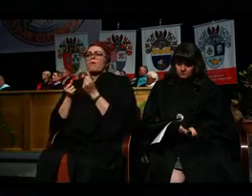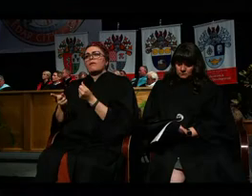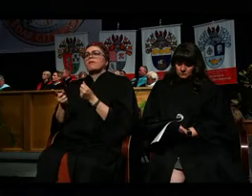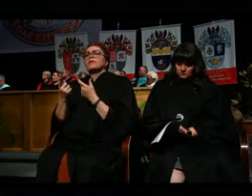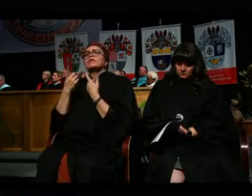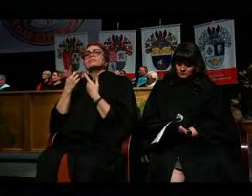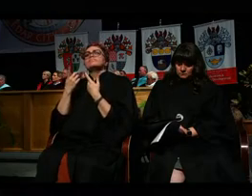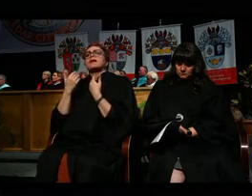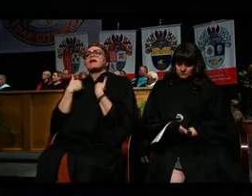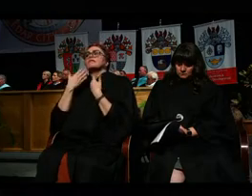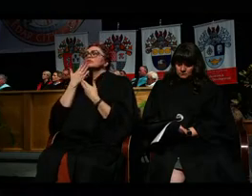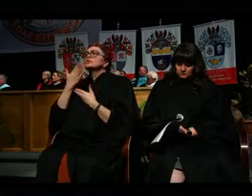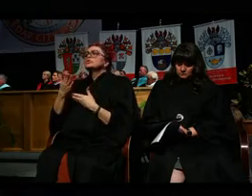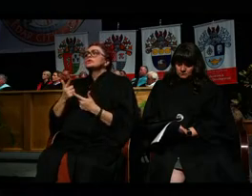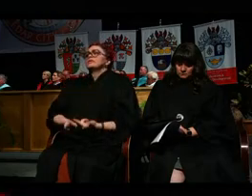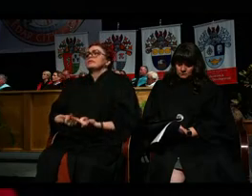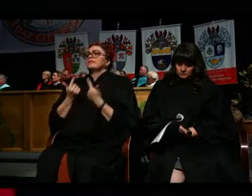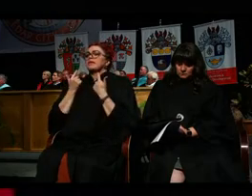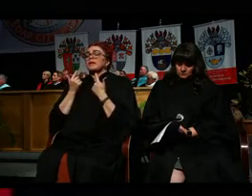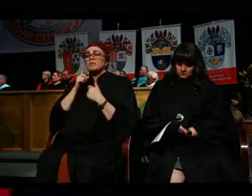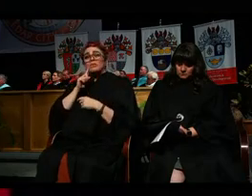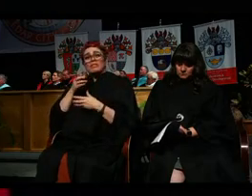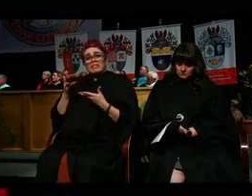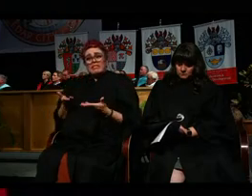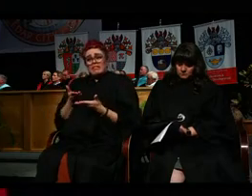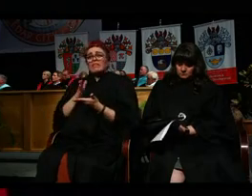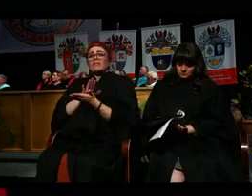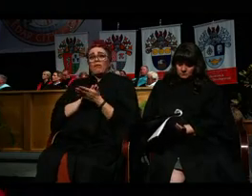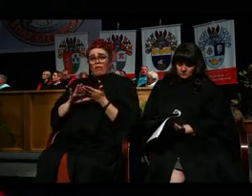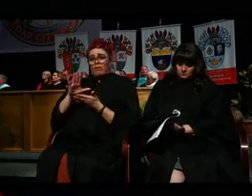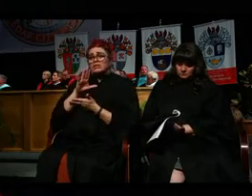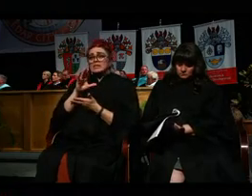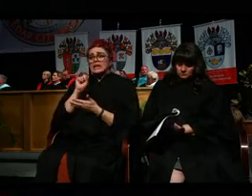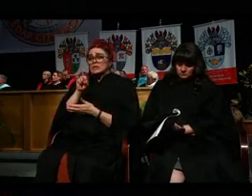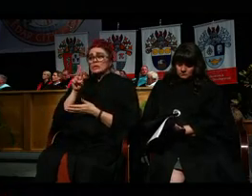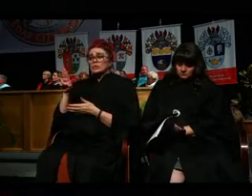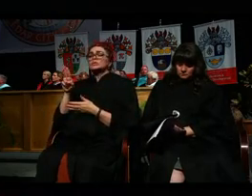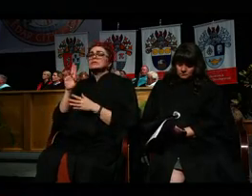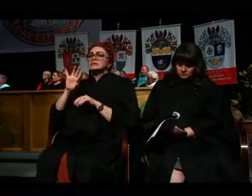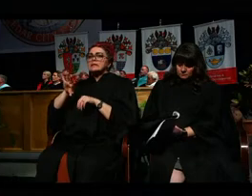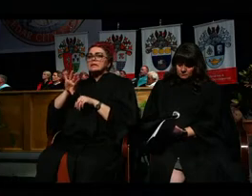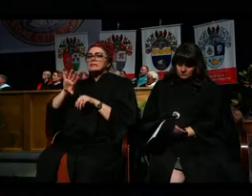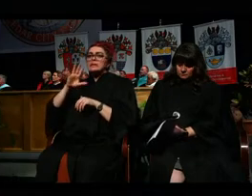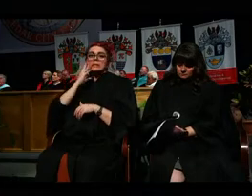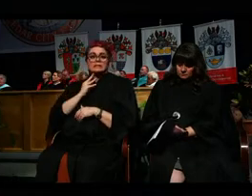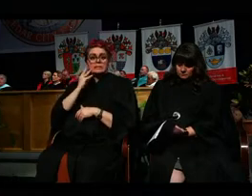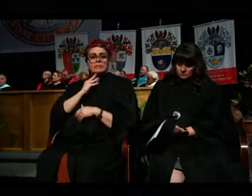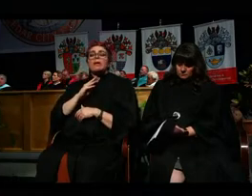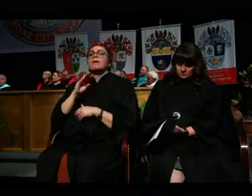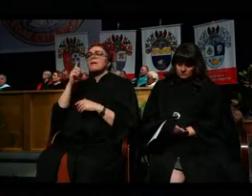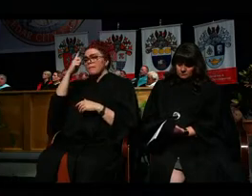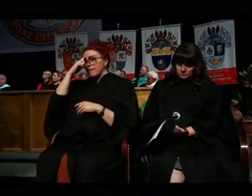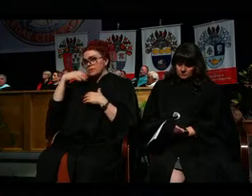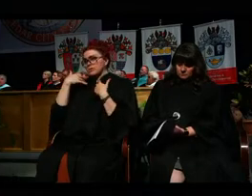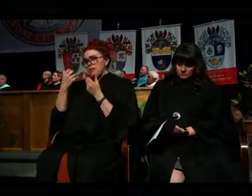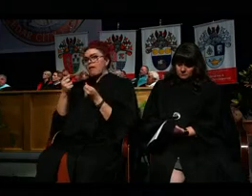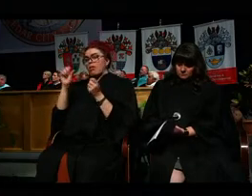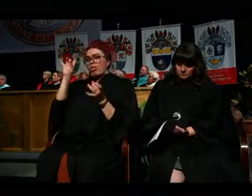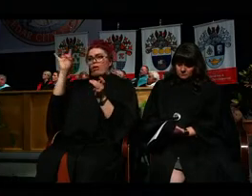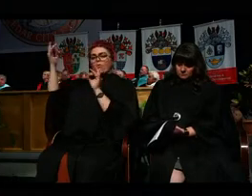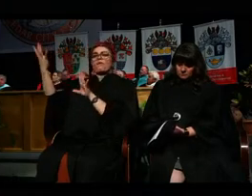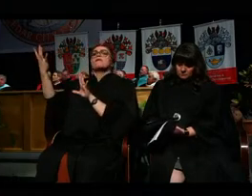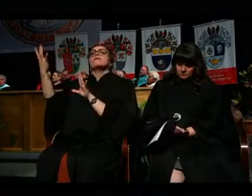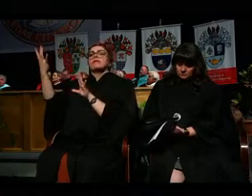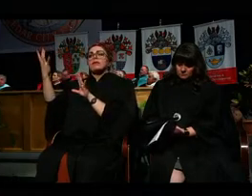education, including SUU, is facing a mental health crisis. 75% of all college students experience some sort of mental